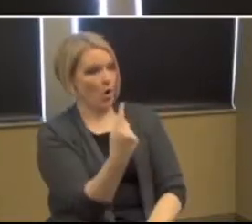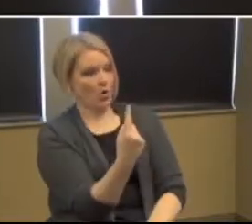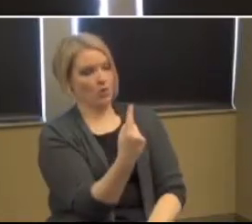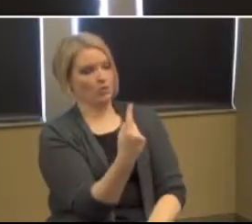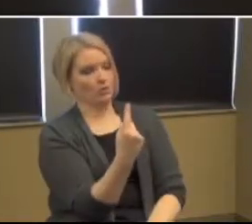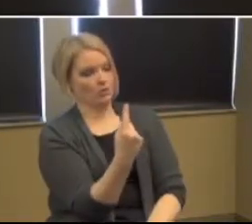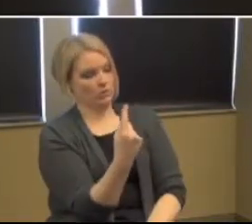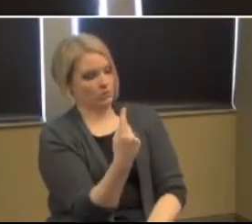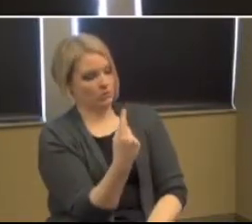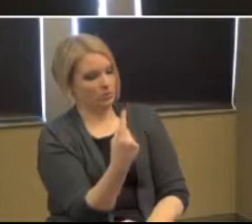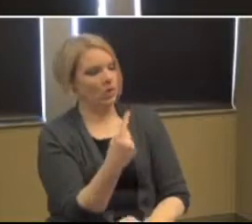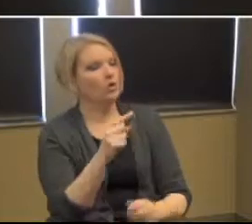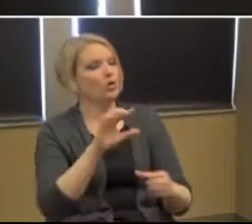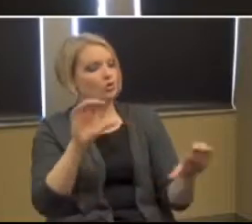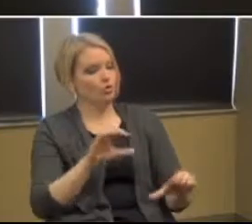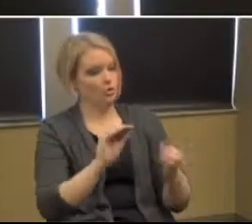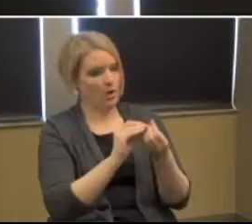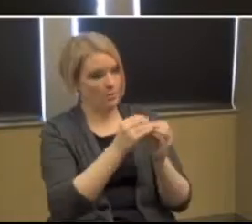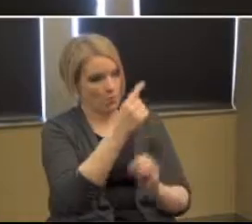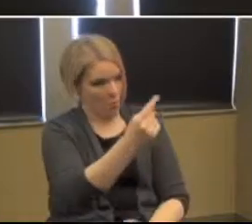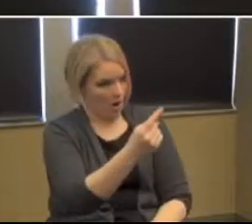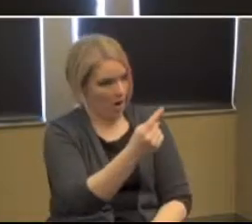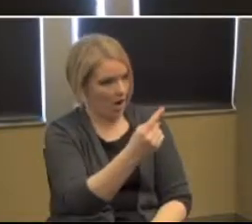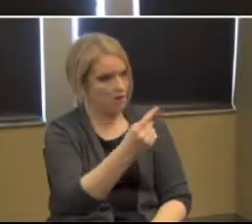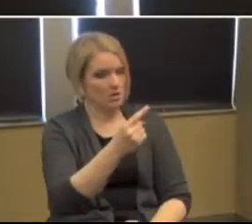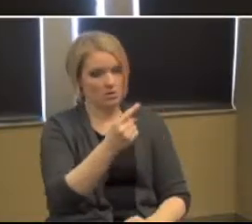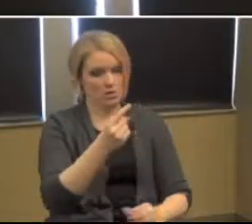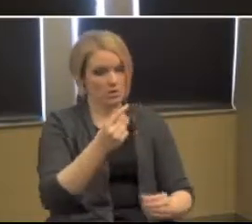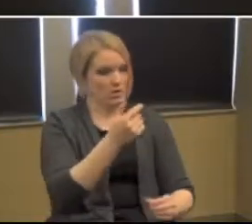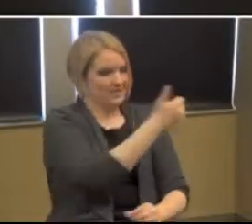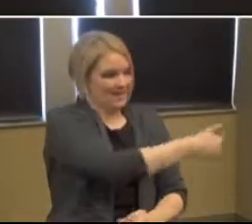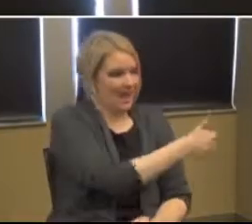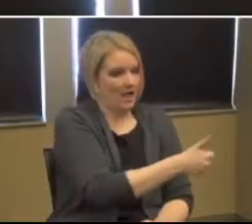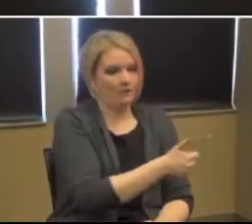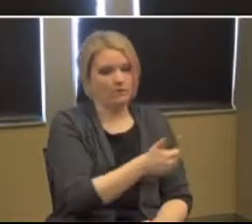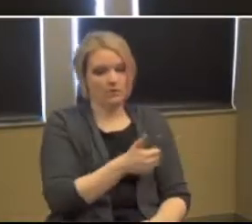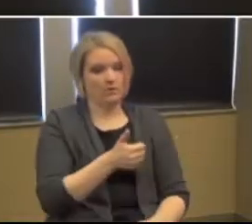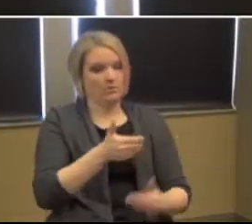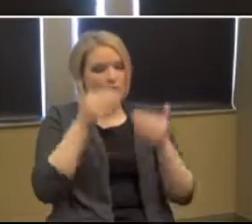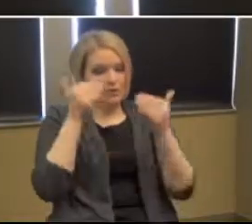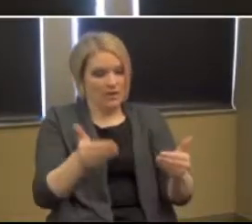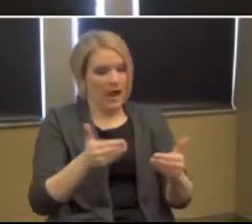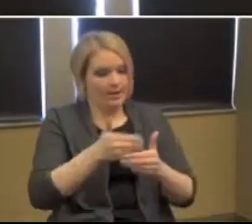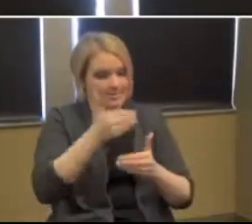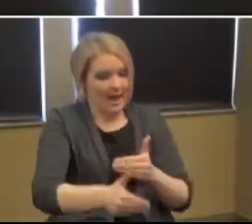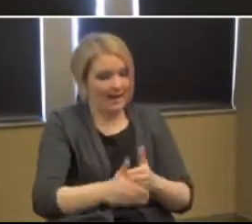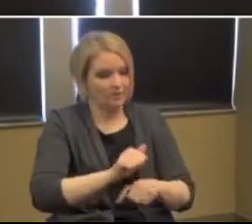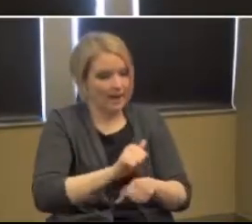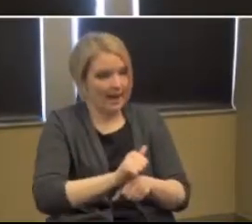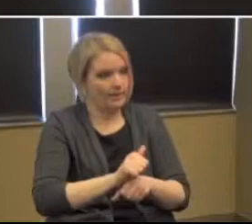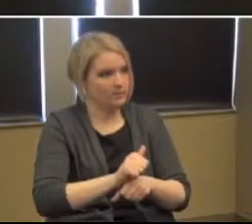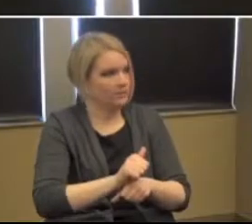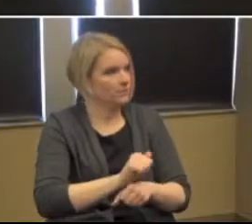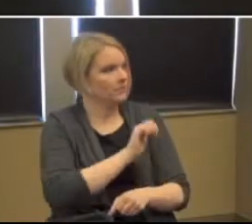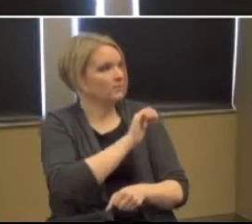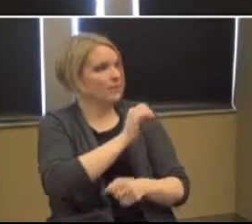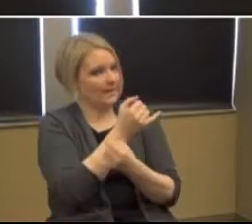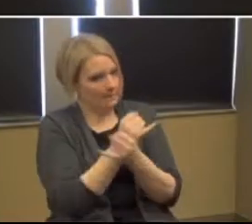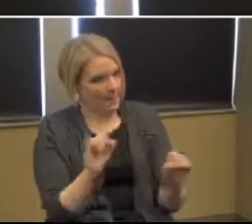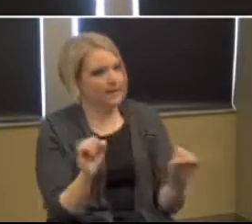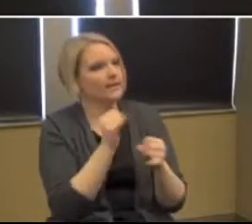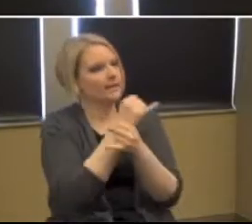task, that's number one, putting it wherever it needs to go, moving on independently to complete a second